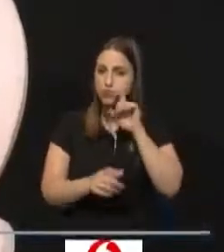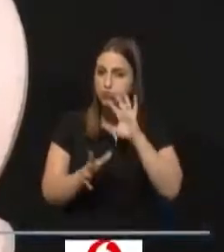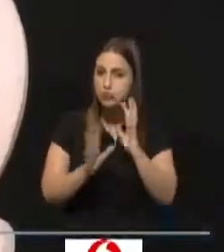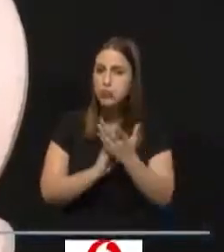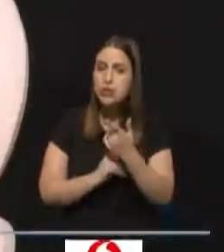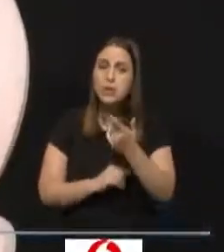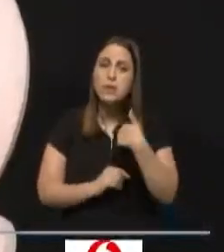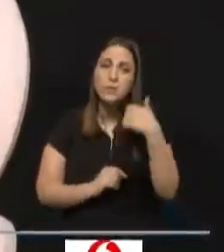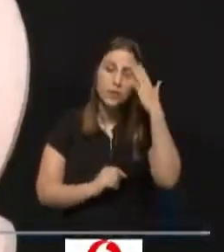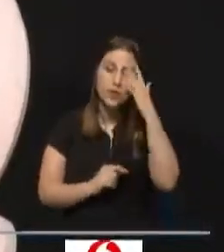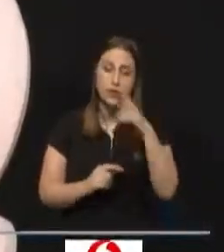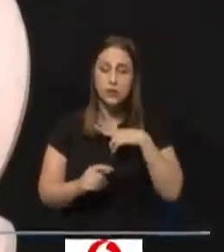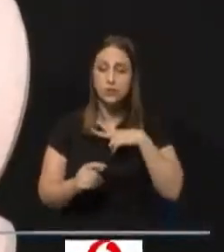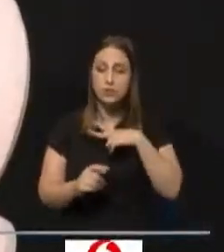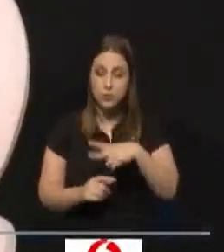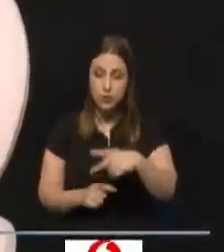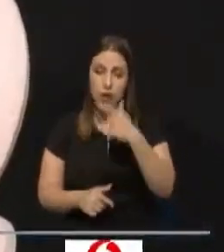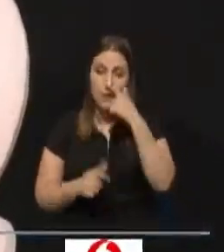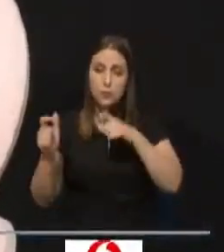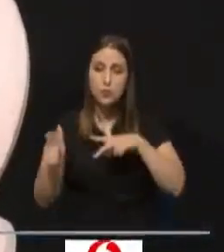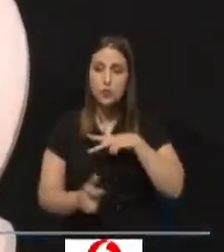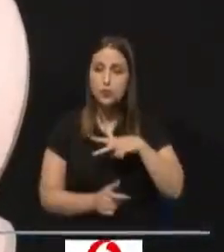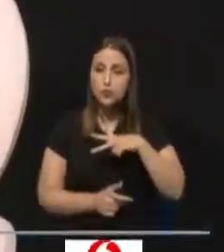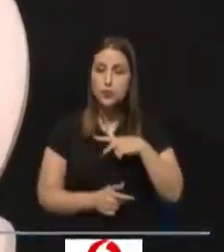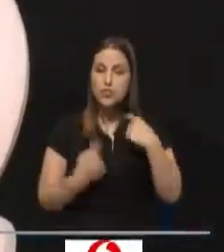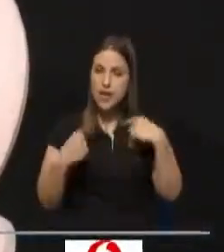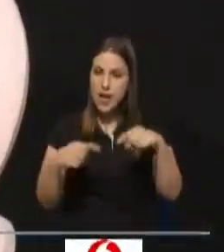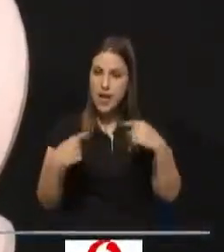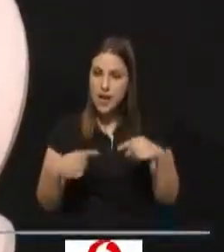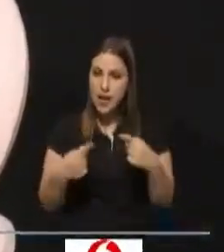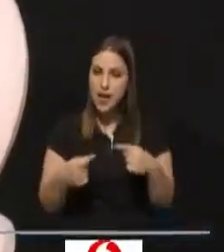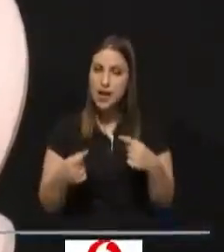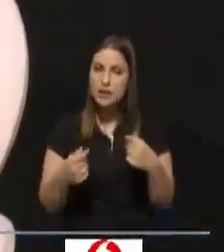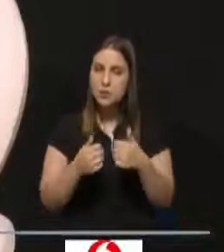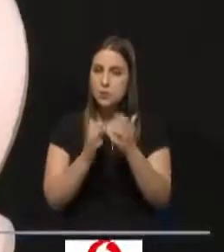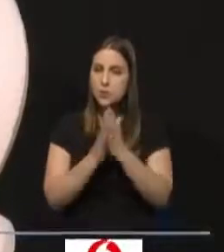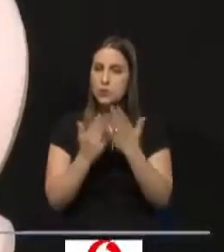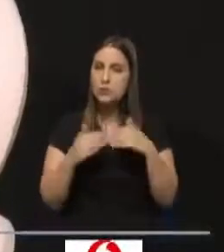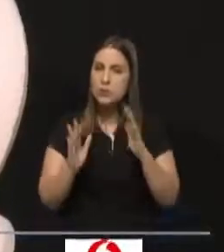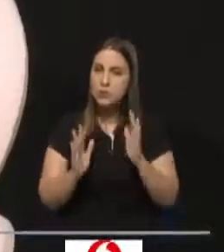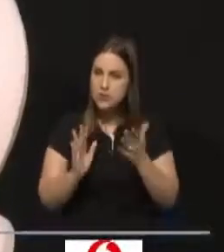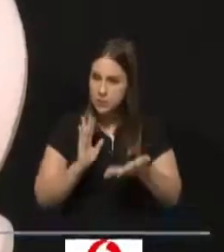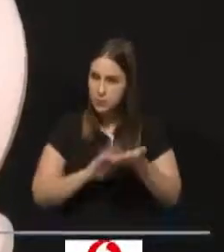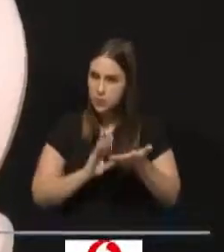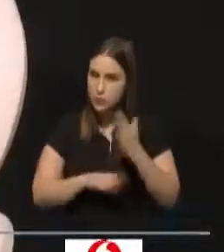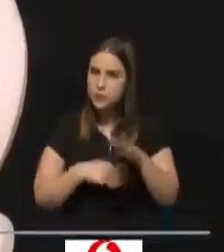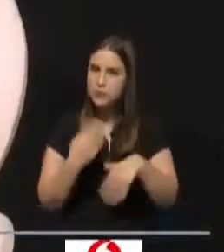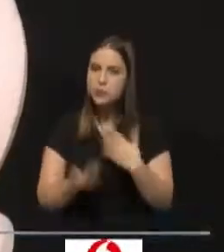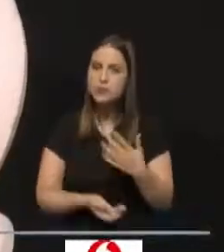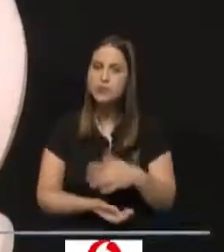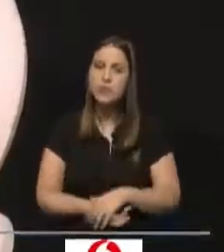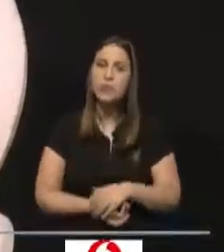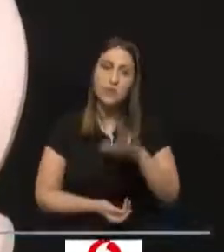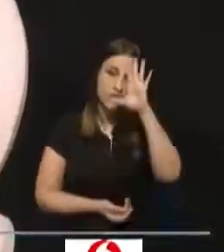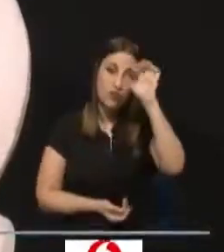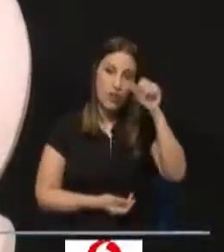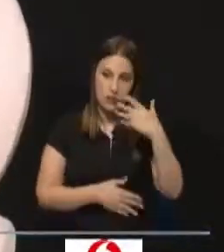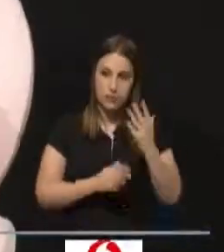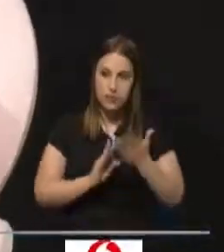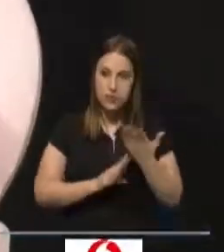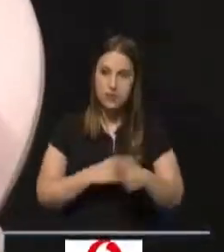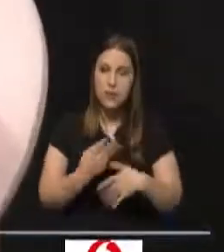grow sustainably. I think that Portugal and the Portuguese have everything from the viewpoint of assets, but we need the help of the state